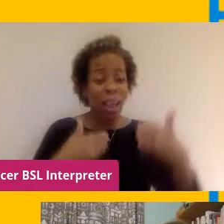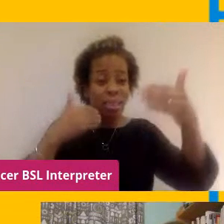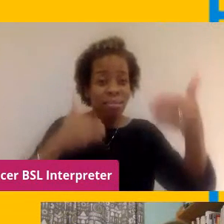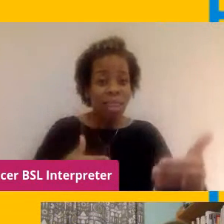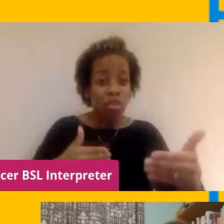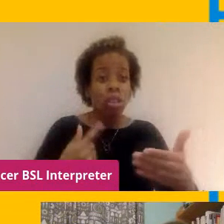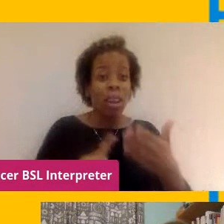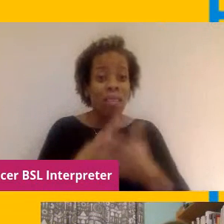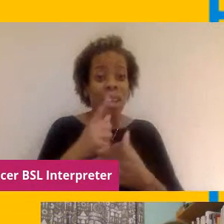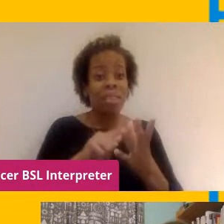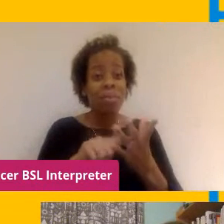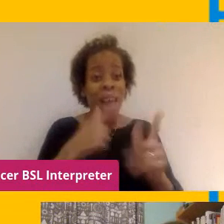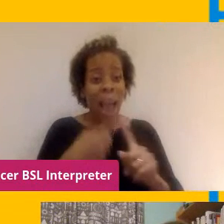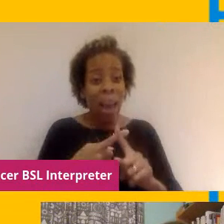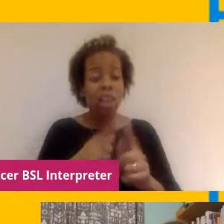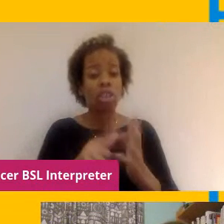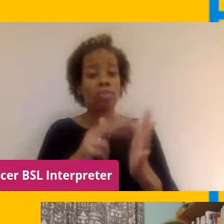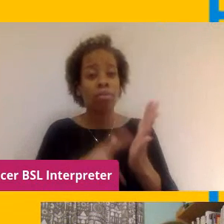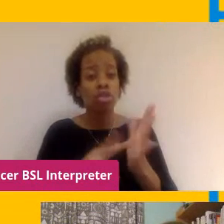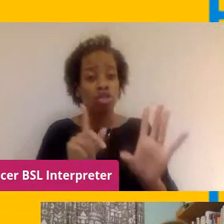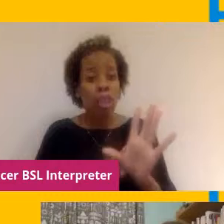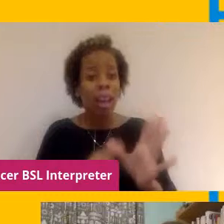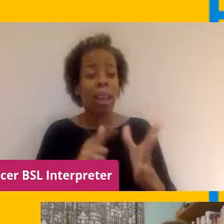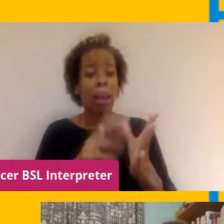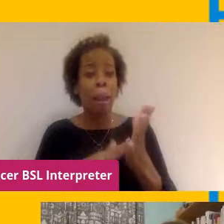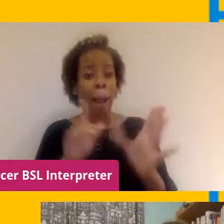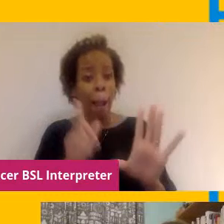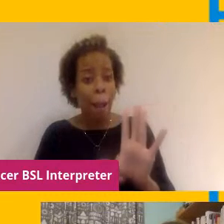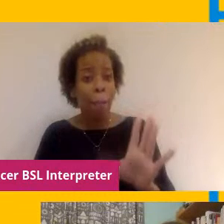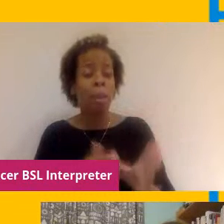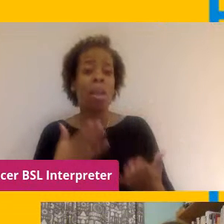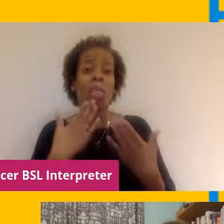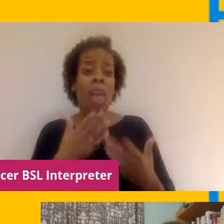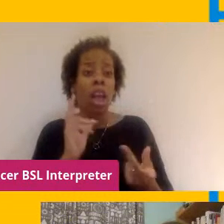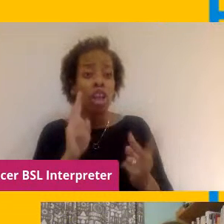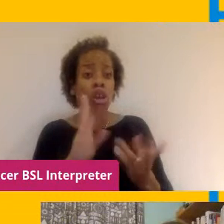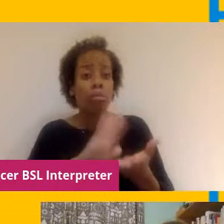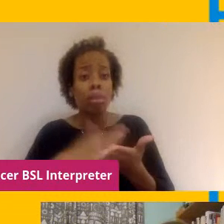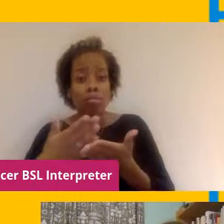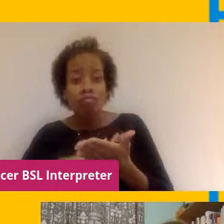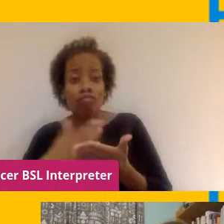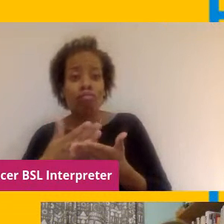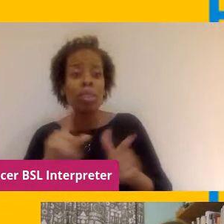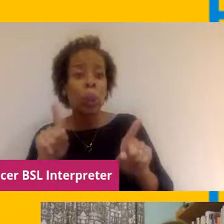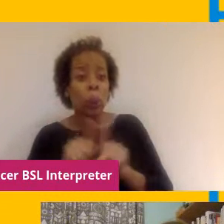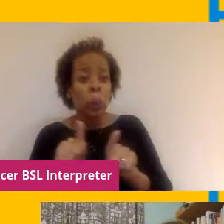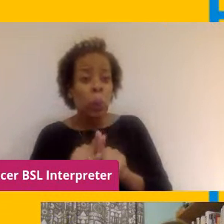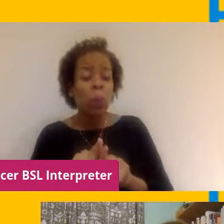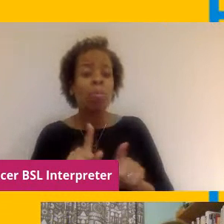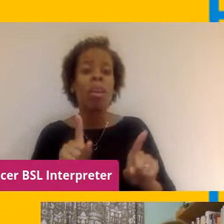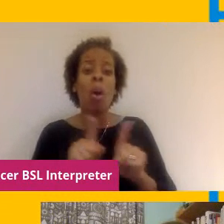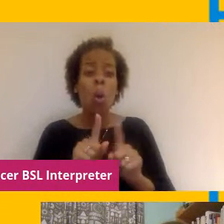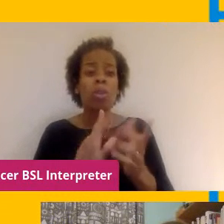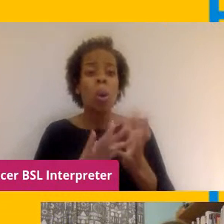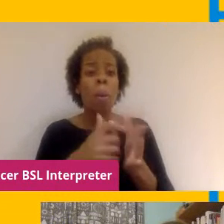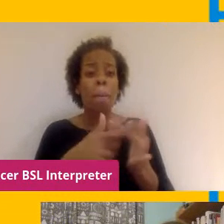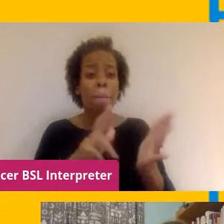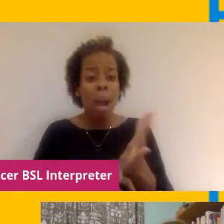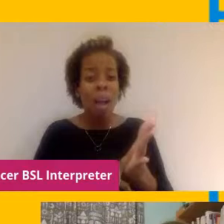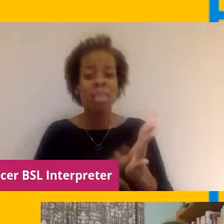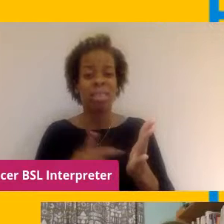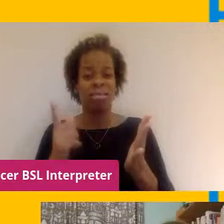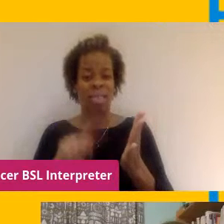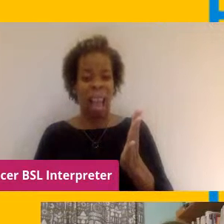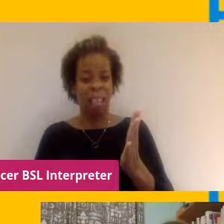spoken, Alex, Jenny and Amy. Thank you so much to Rebecca for being our interpreter, and for Martin and Christine for your behind the